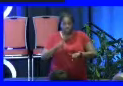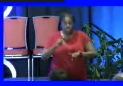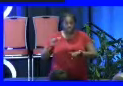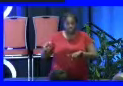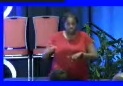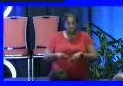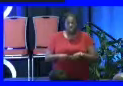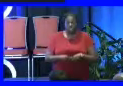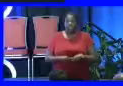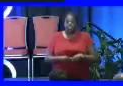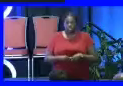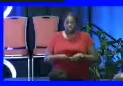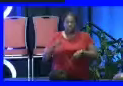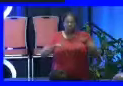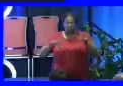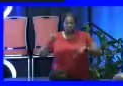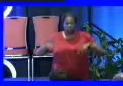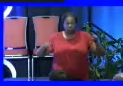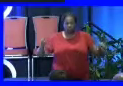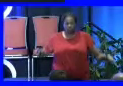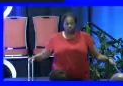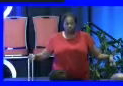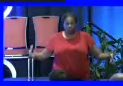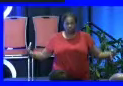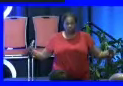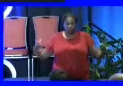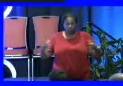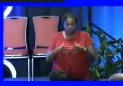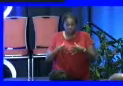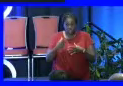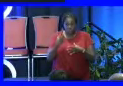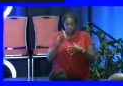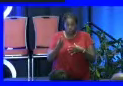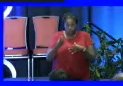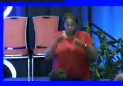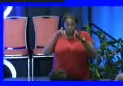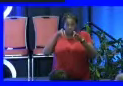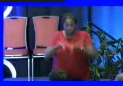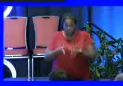disability. So looking at all that in one patient-centered way,